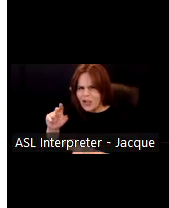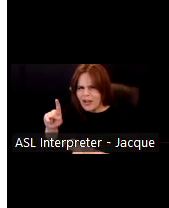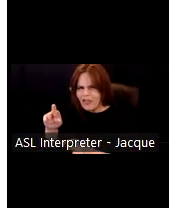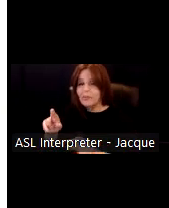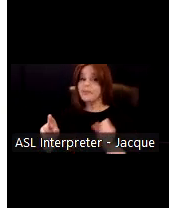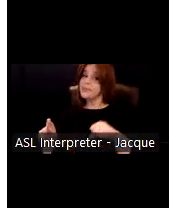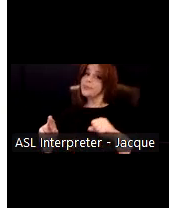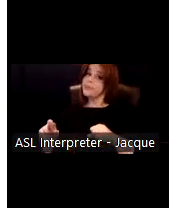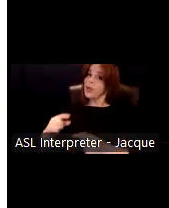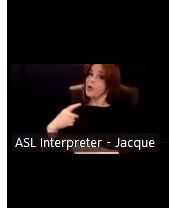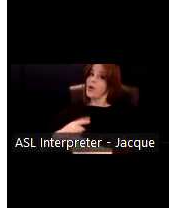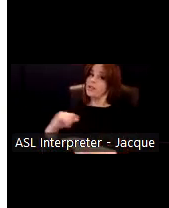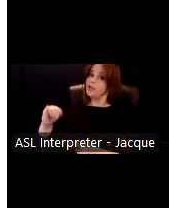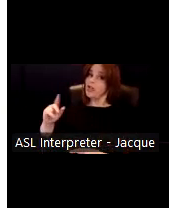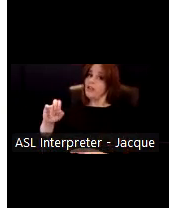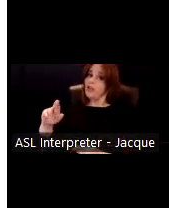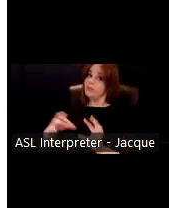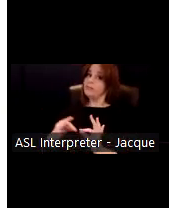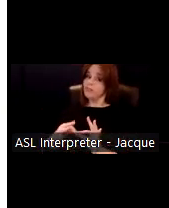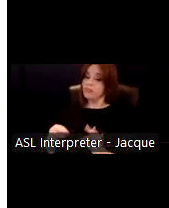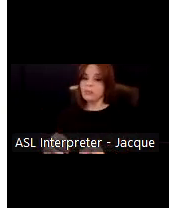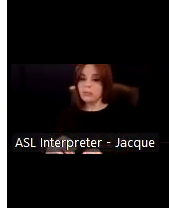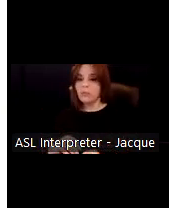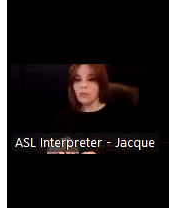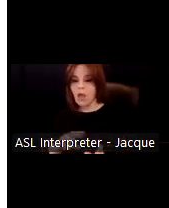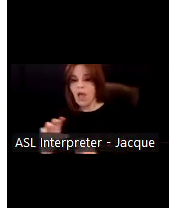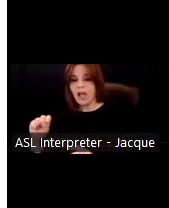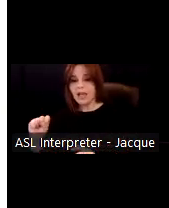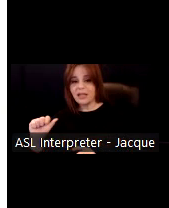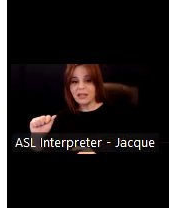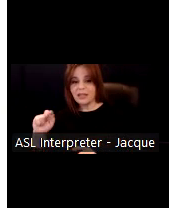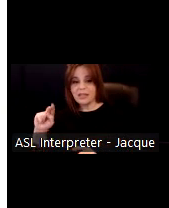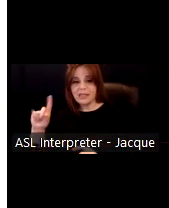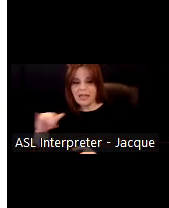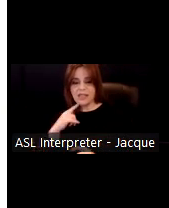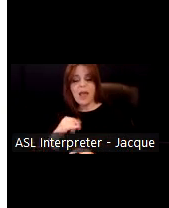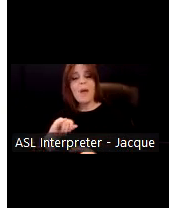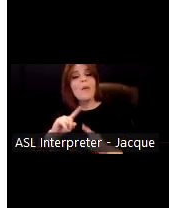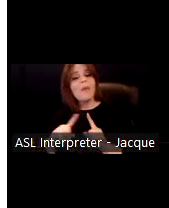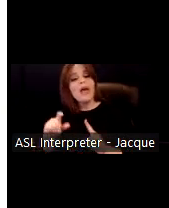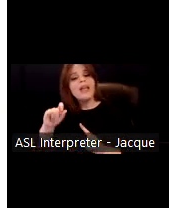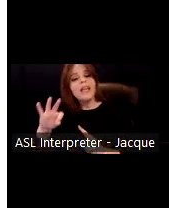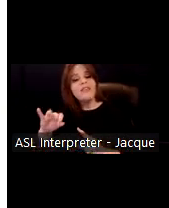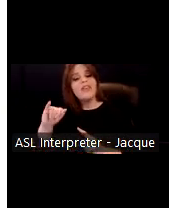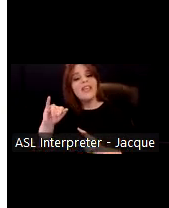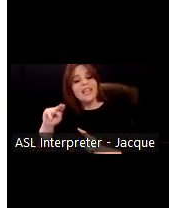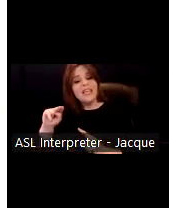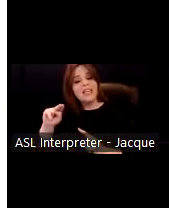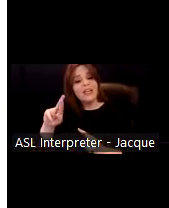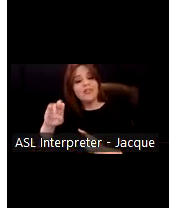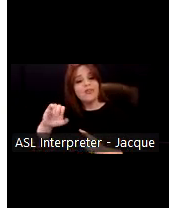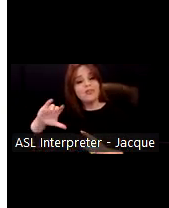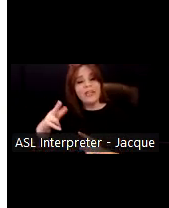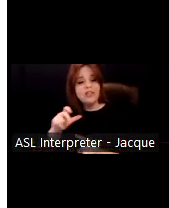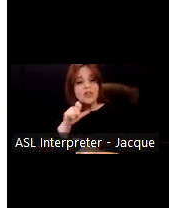correct. Wendy, my question is, if Within Reach doesn't get a hold of the family at all within those